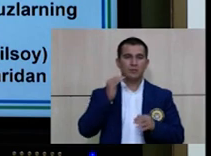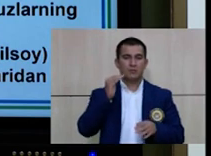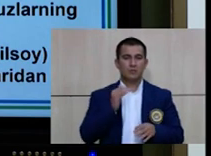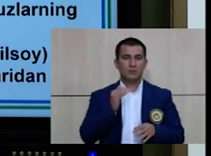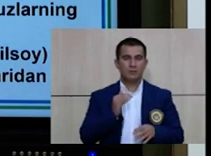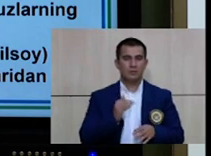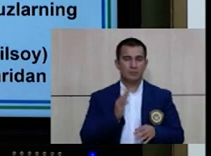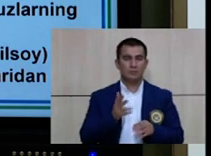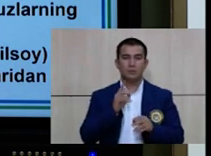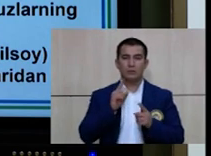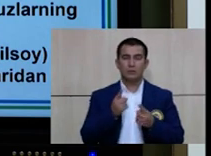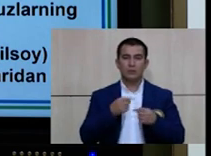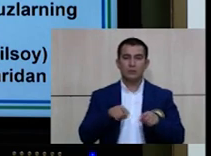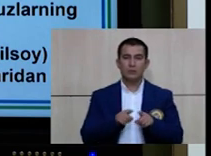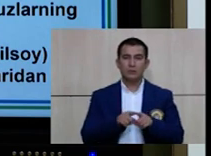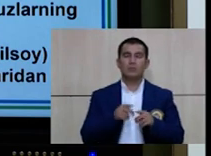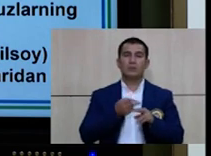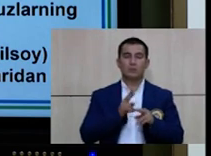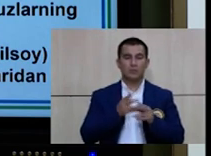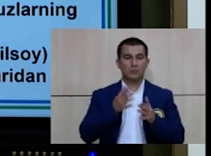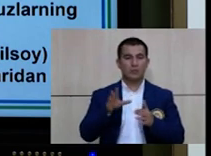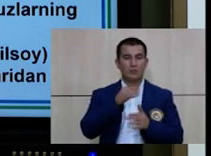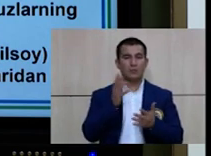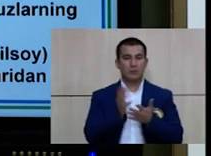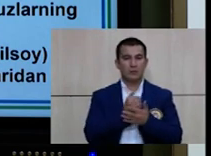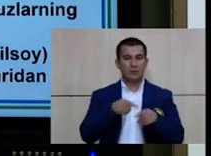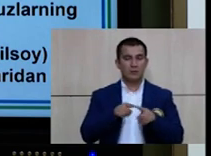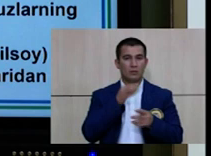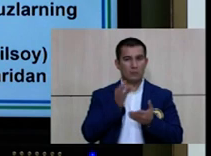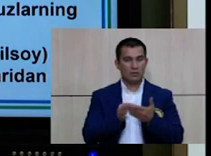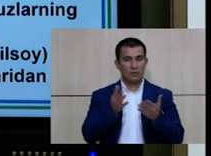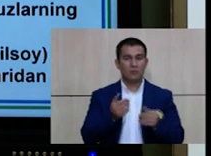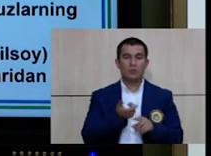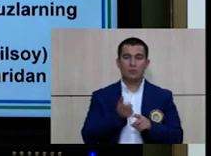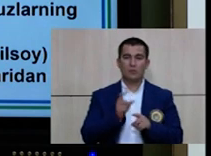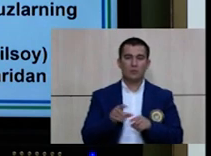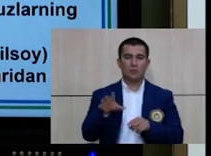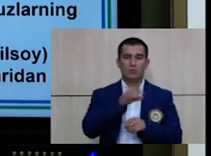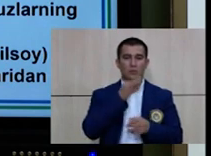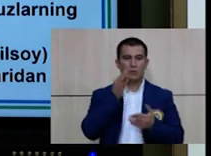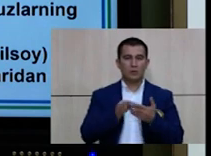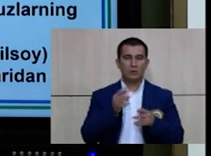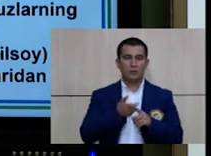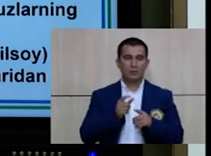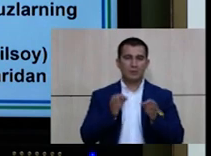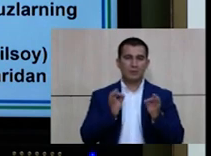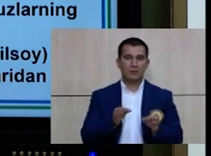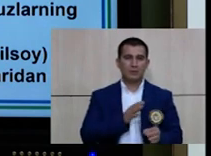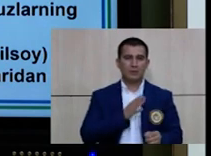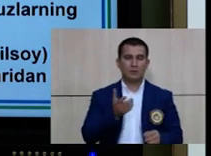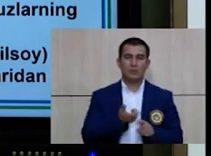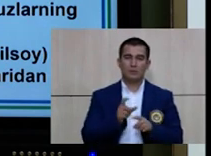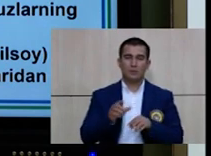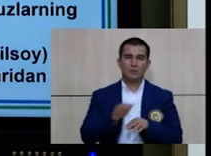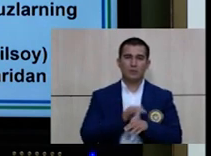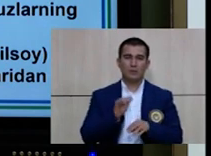Agar siz shunday javob bergan bo'lsangiz, demak, sizning javobingiz juda to'g'ri.